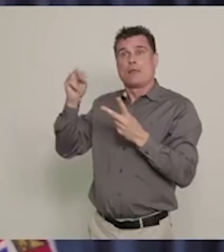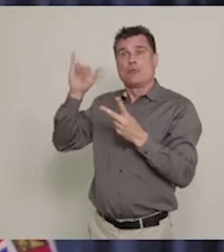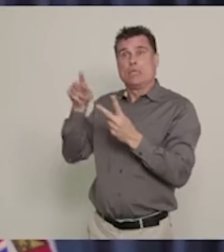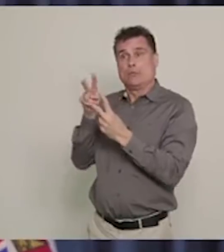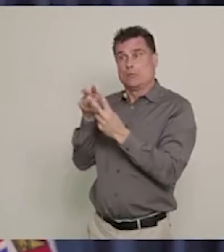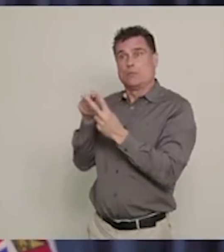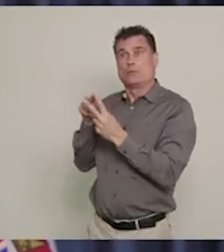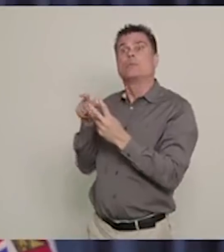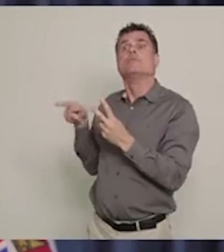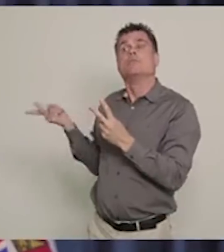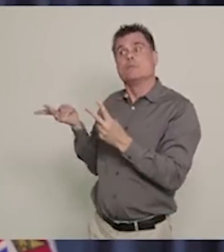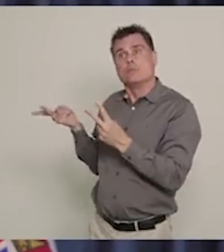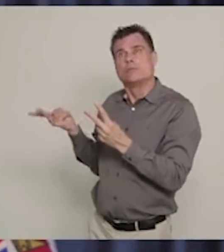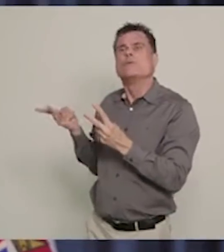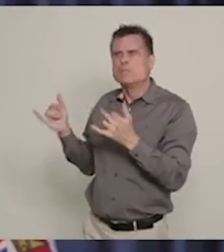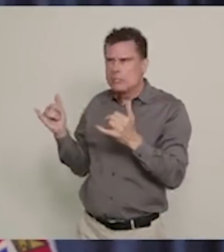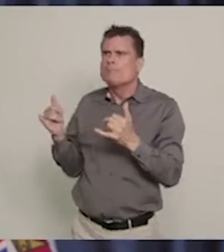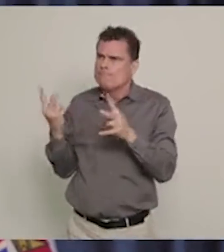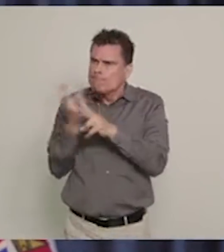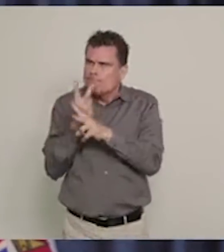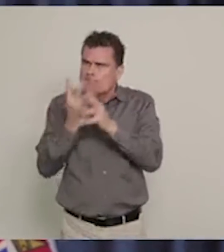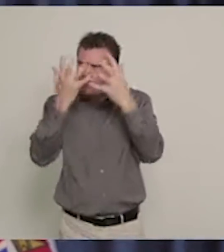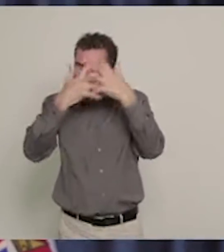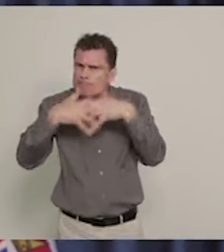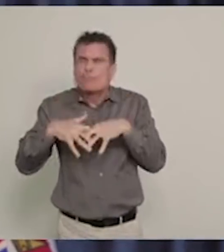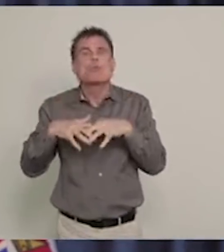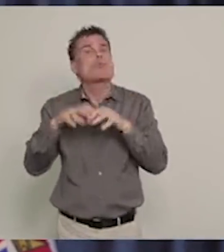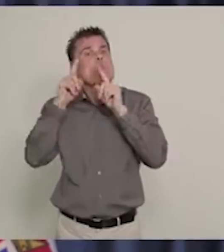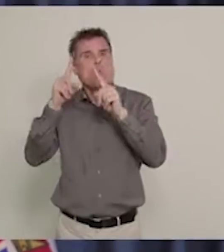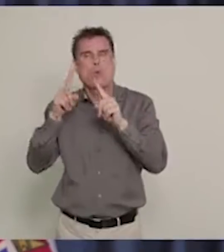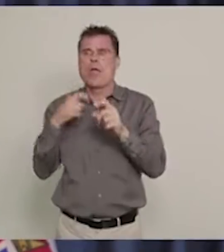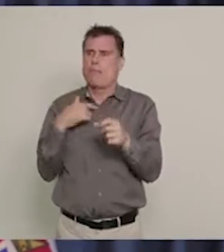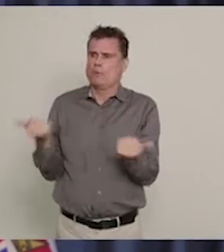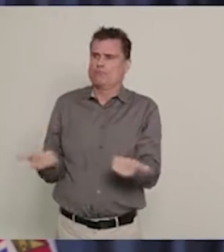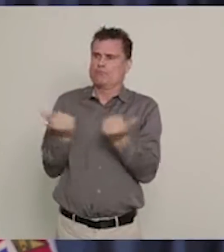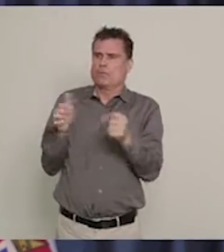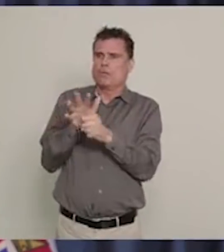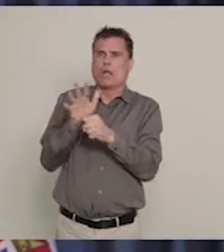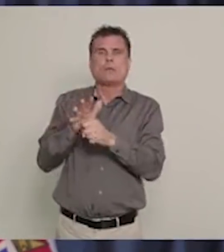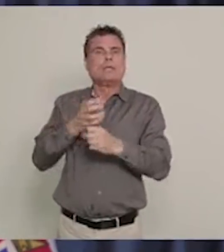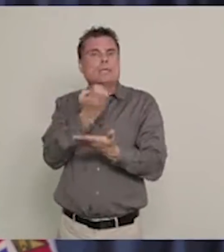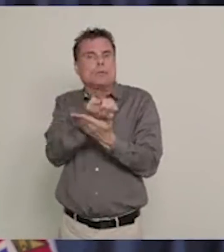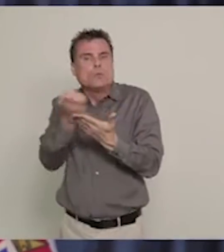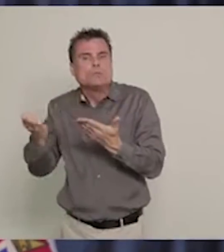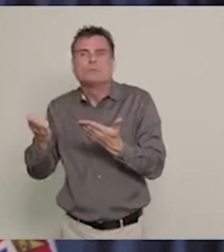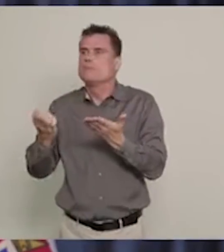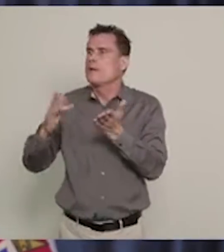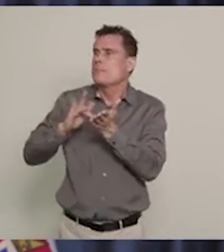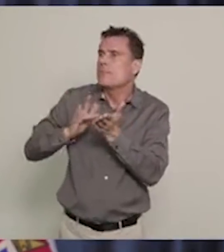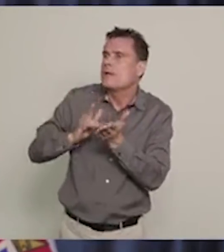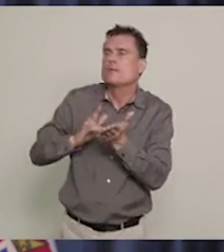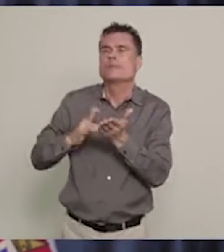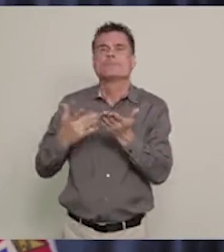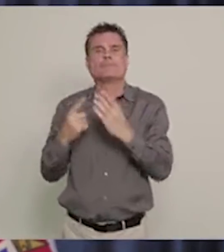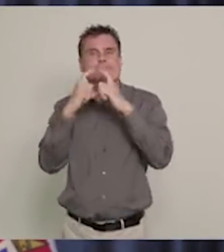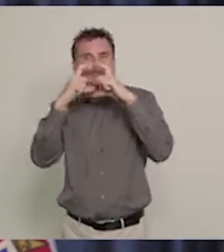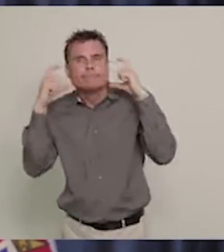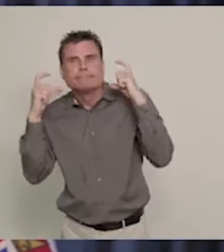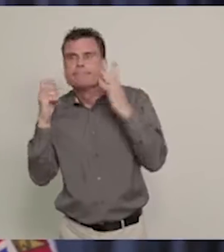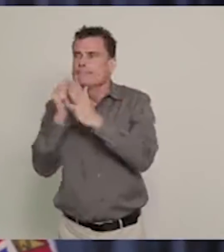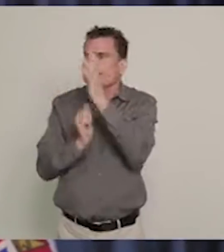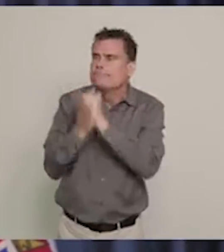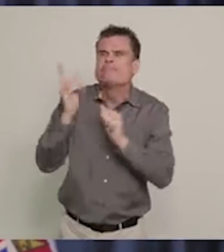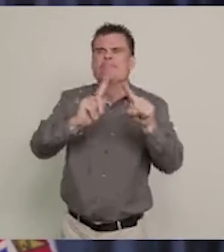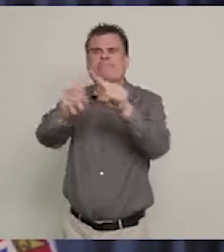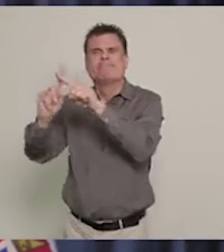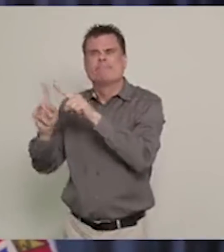the health equipment that is necessary. And I know that they will be doing further updates later today and later this week. I